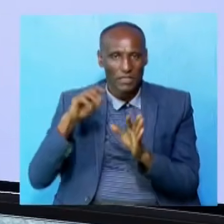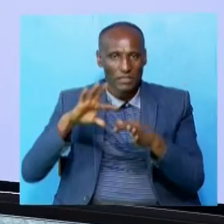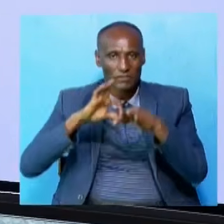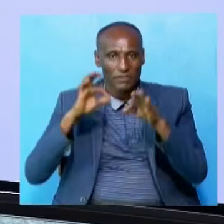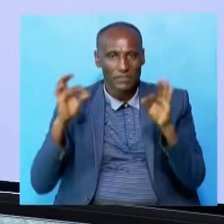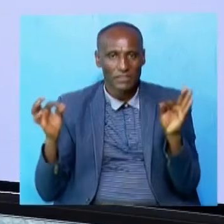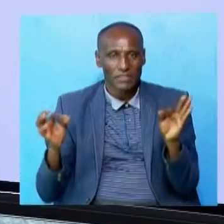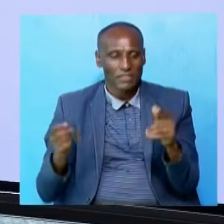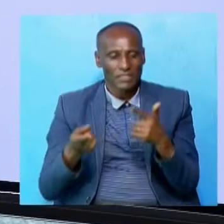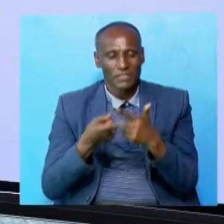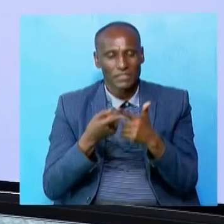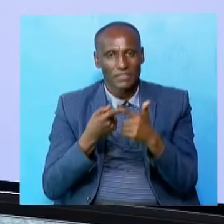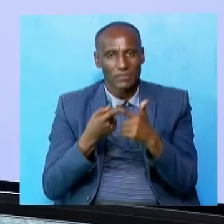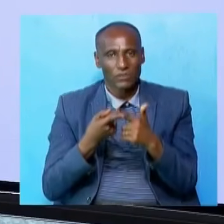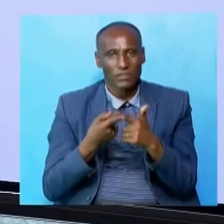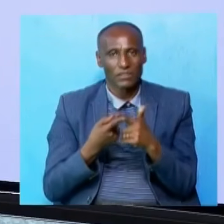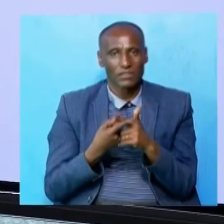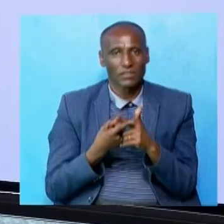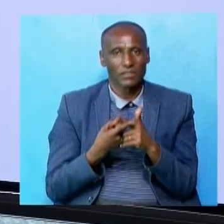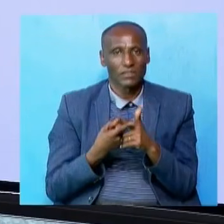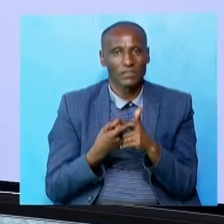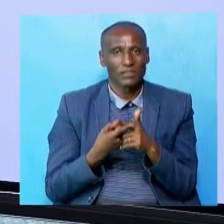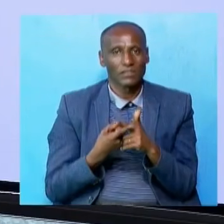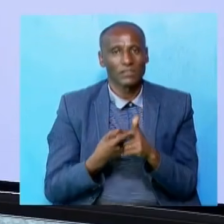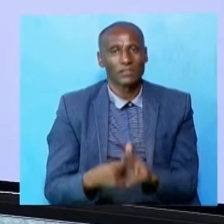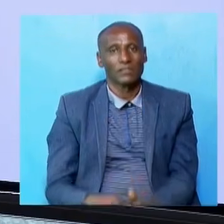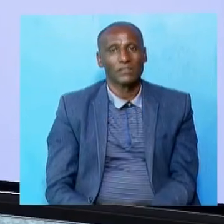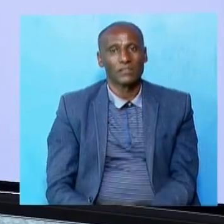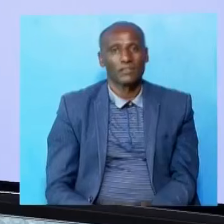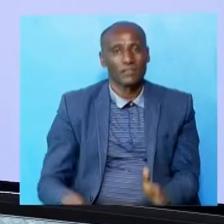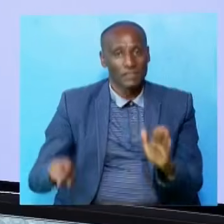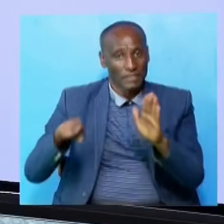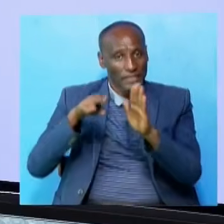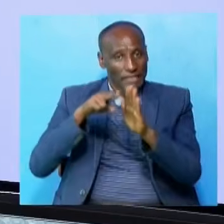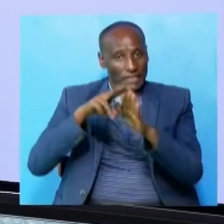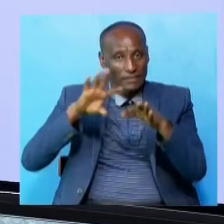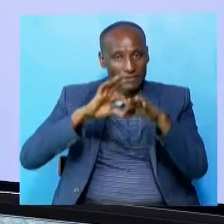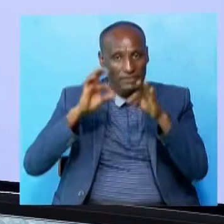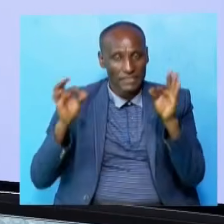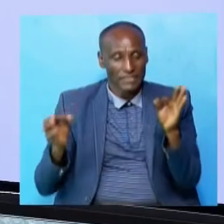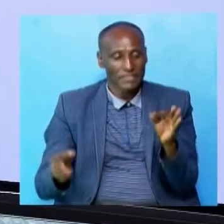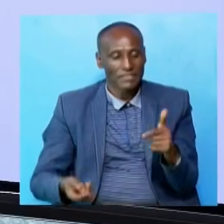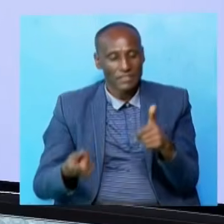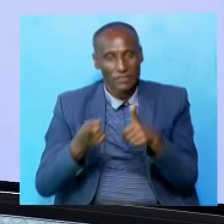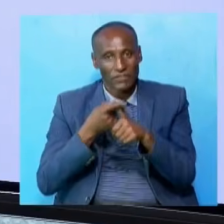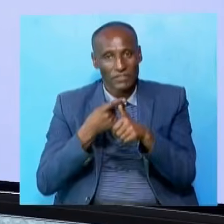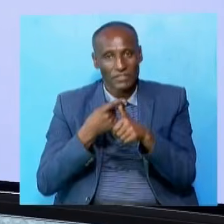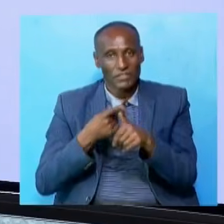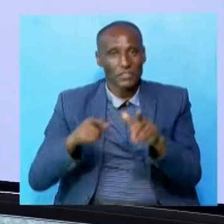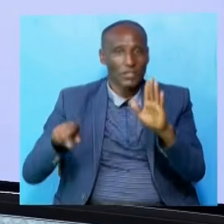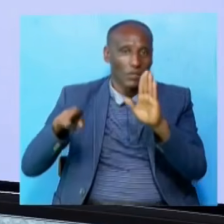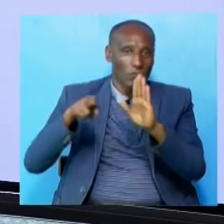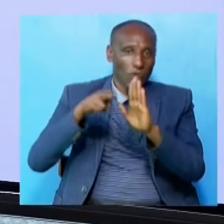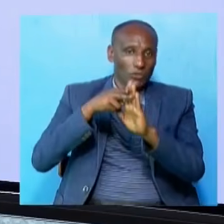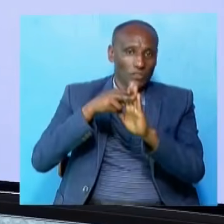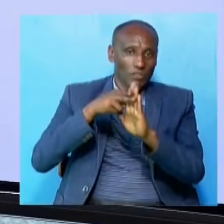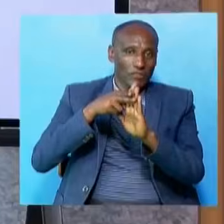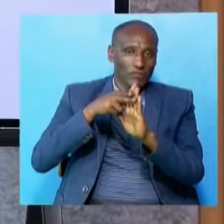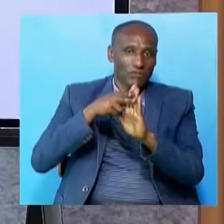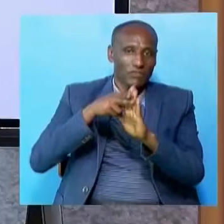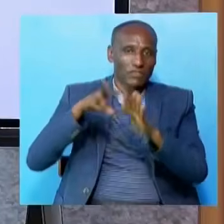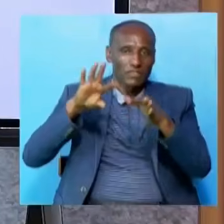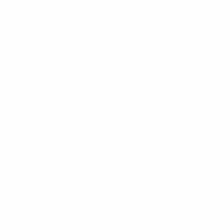The second one, it is what? Yeah, it is a negative sentence. And the first one is positive or